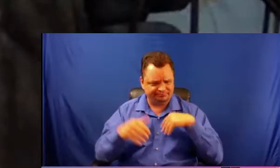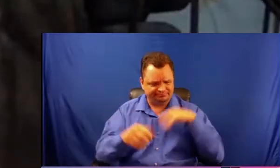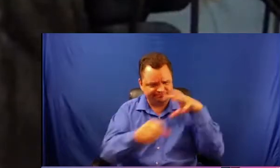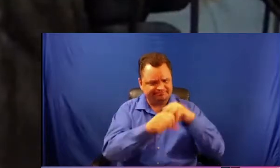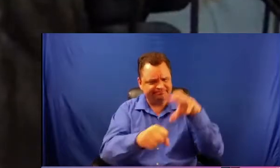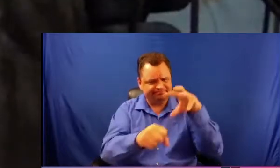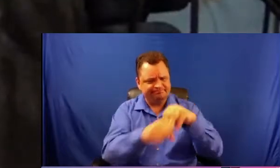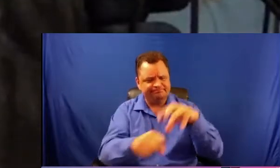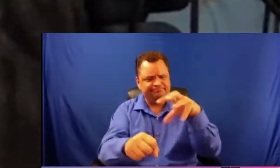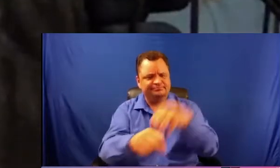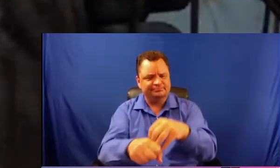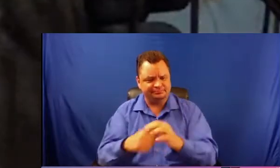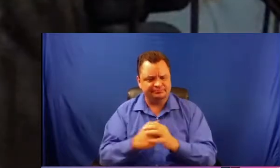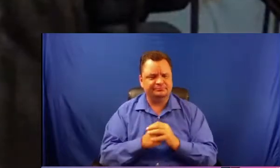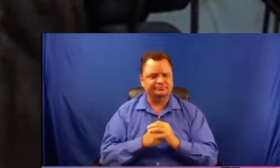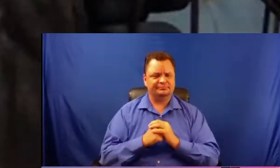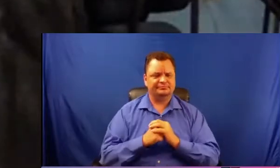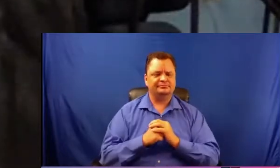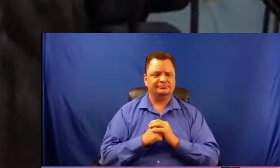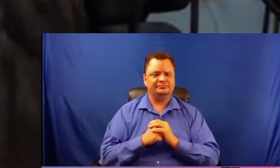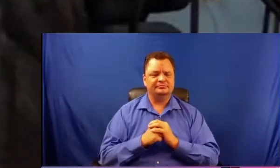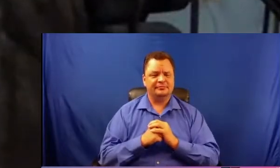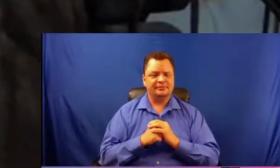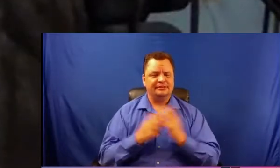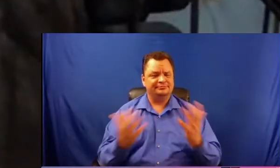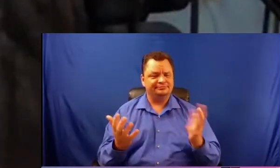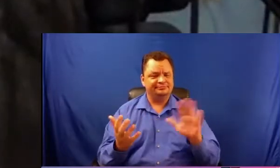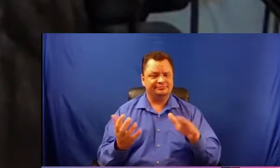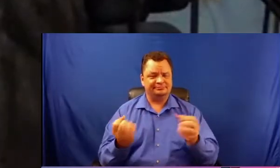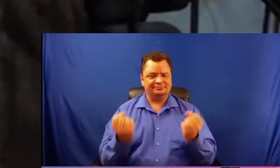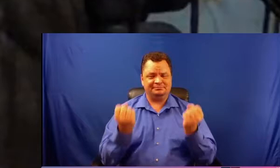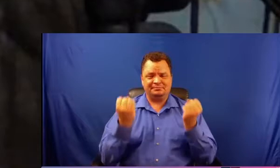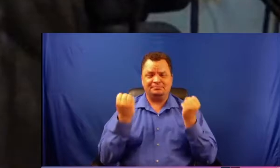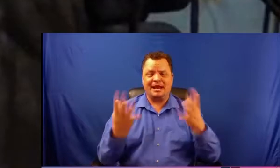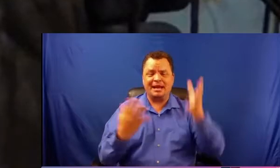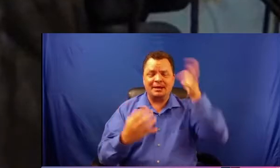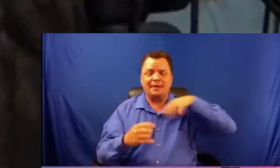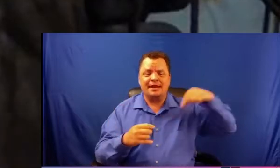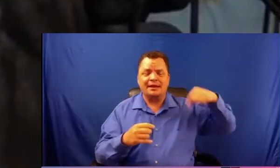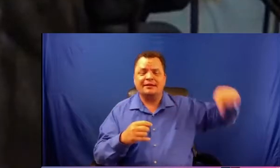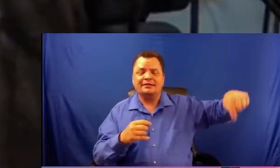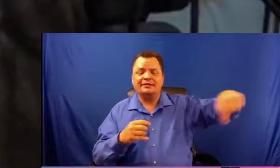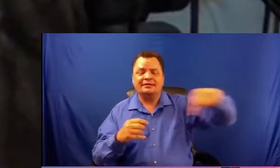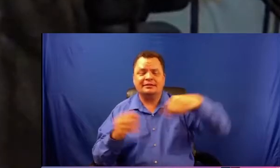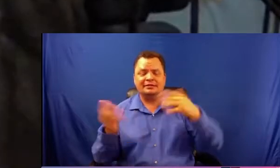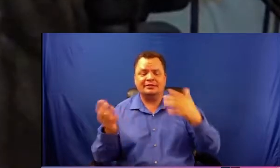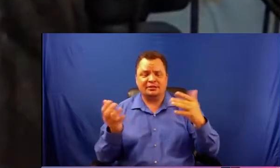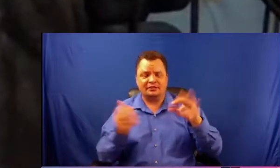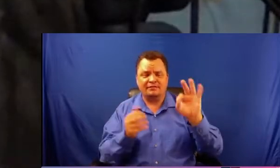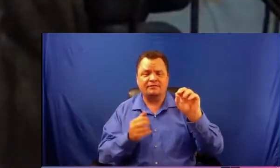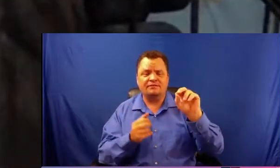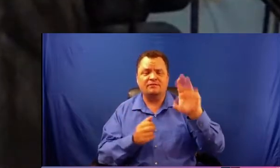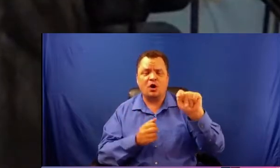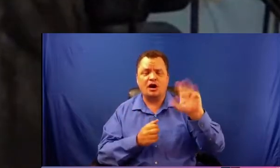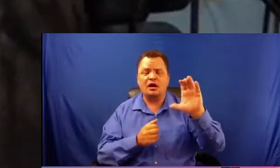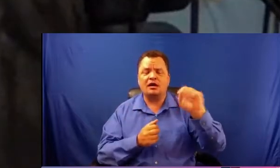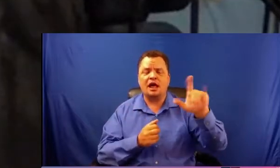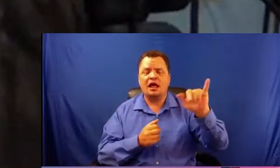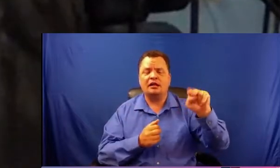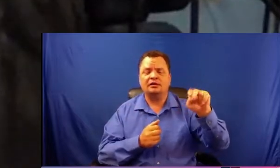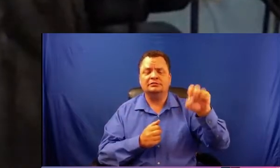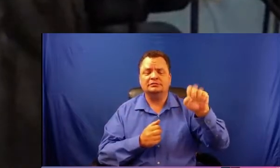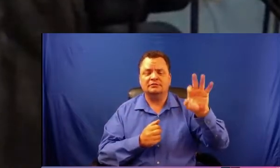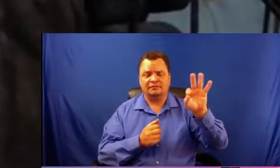spent several years, 4 or 5 years out at Fort Carson in 10th Group, but then went to PA school in the Army, or the Inter-Service